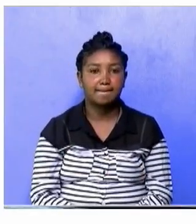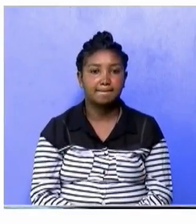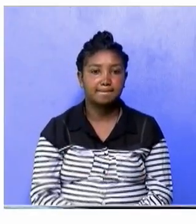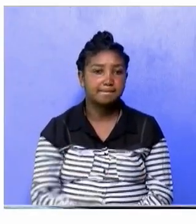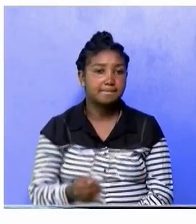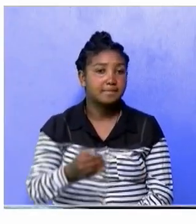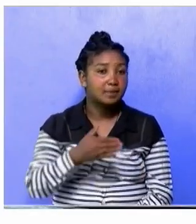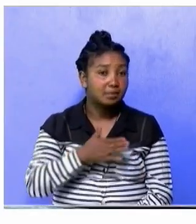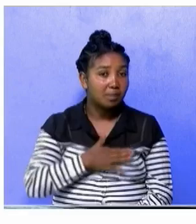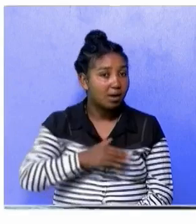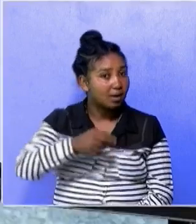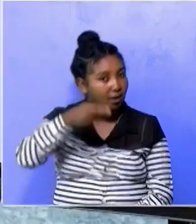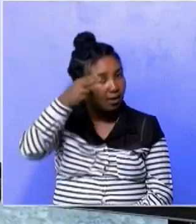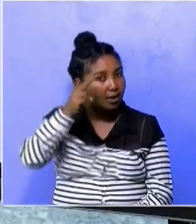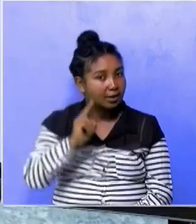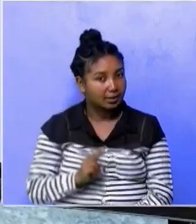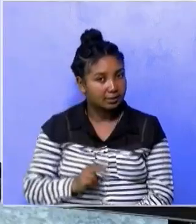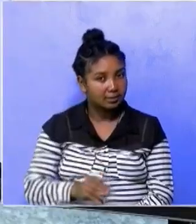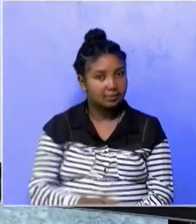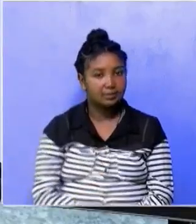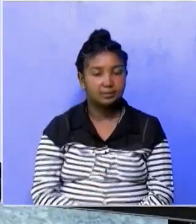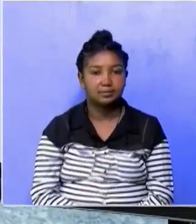my uncle.